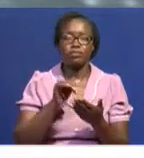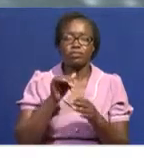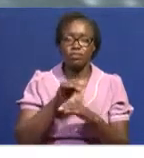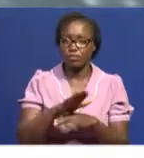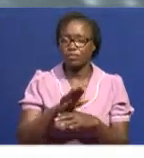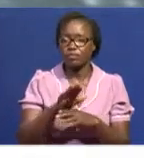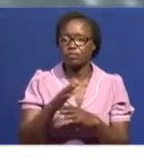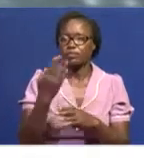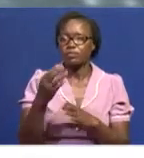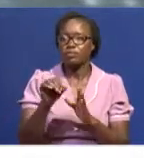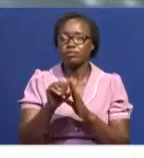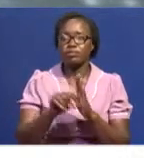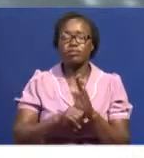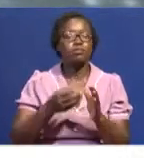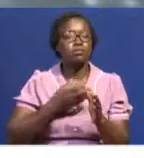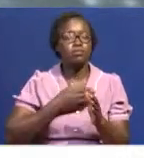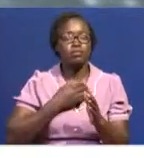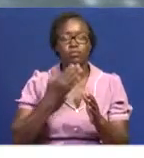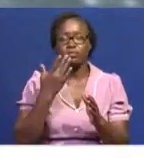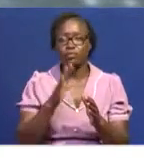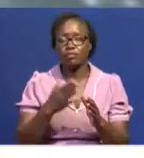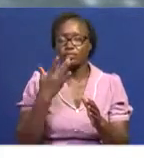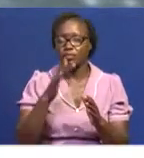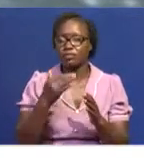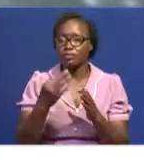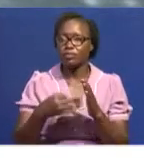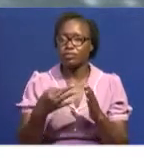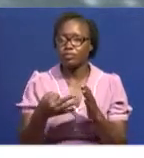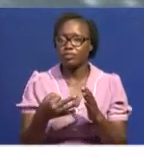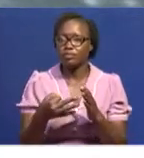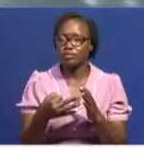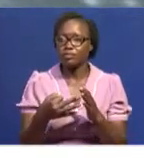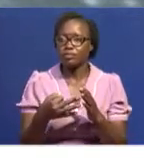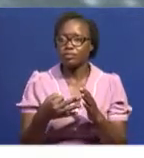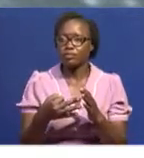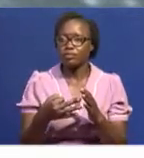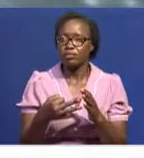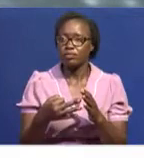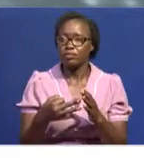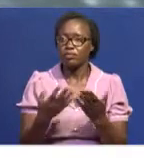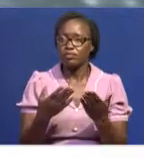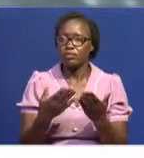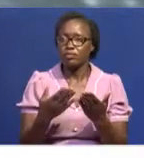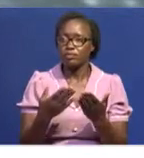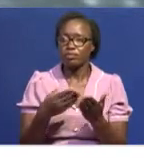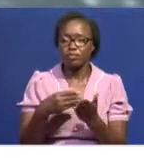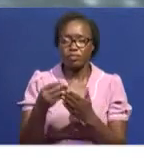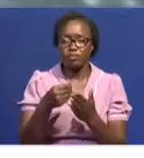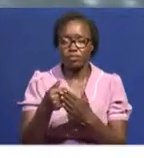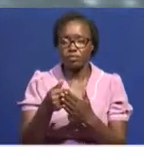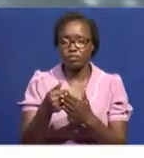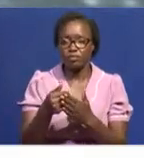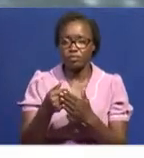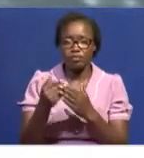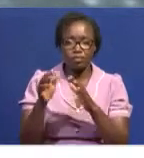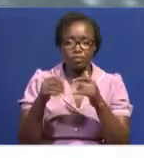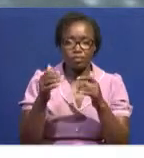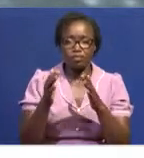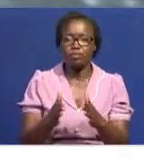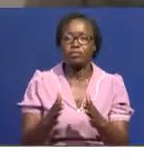four state-owned sugar factories to, among other, settle cash owed to farmers for sugarcane